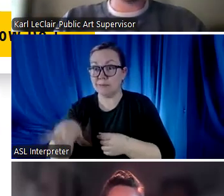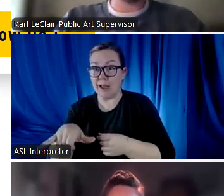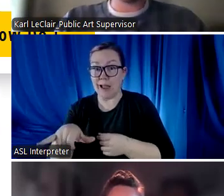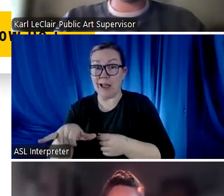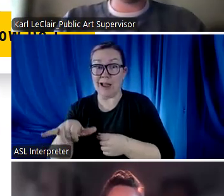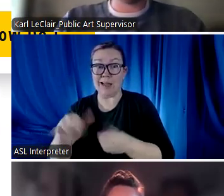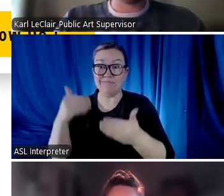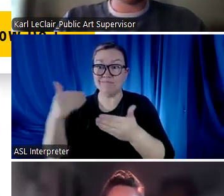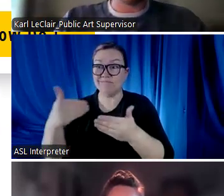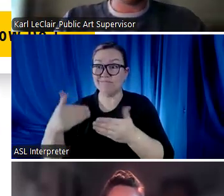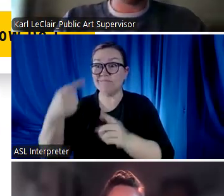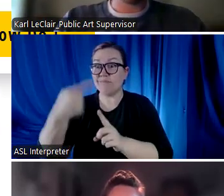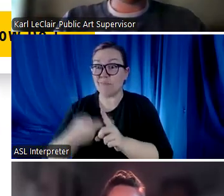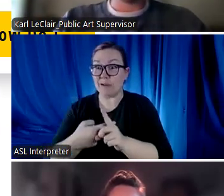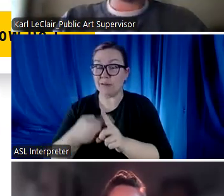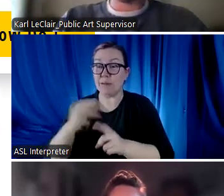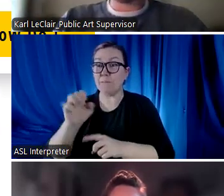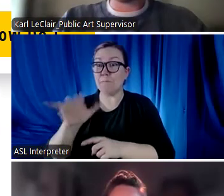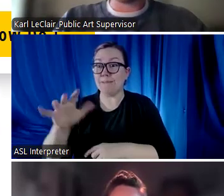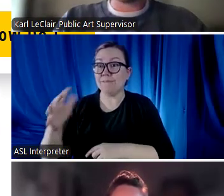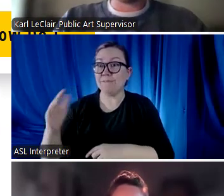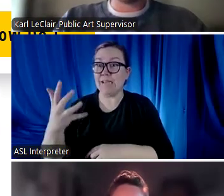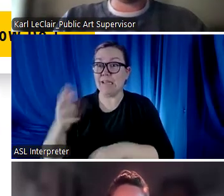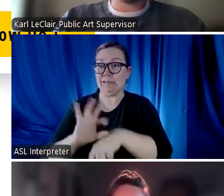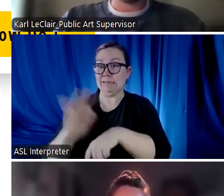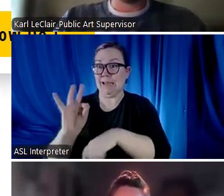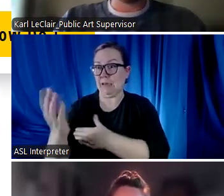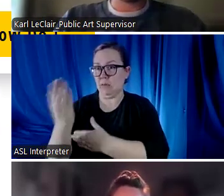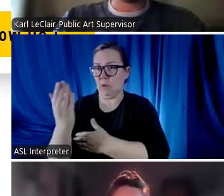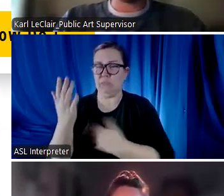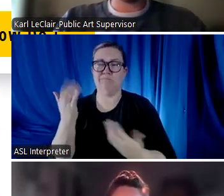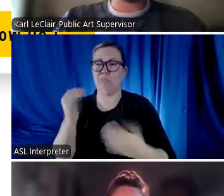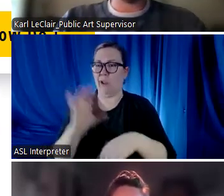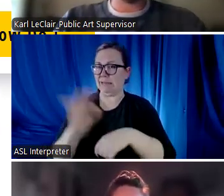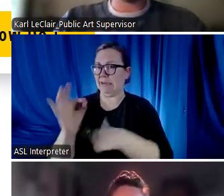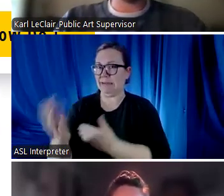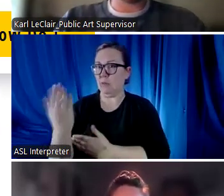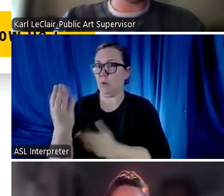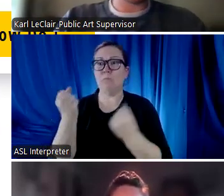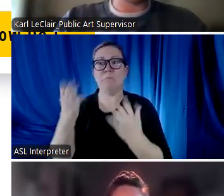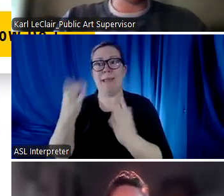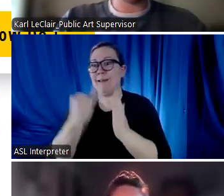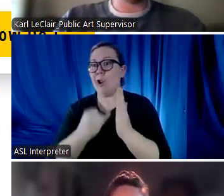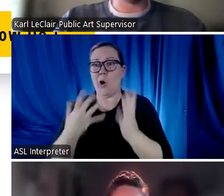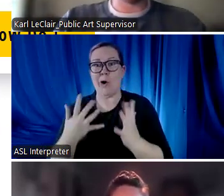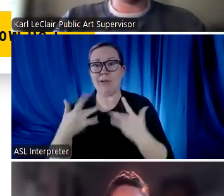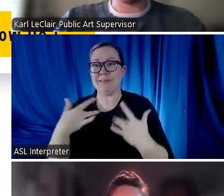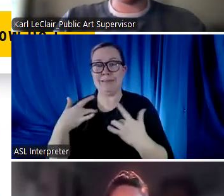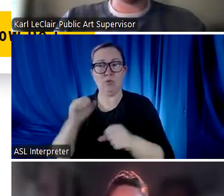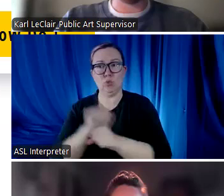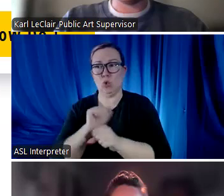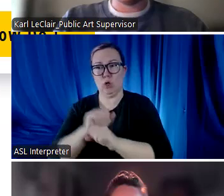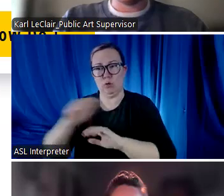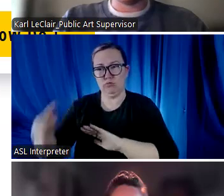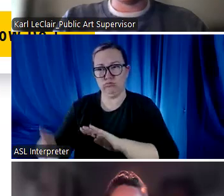month, Monday, May 5th, 9 a.m. We make it 9 a.m. We found that a lot of artists are always working right up against the